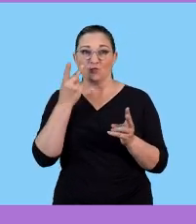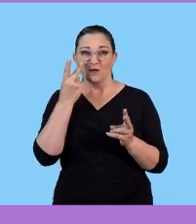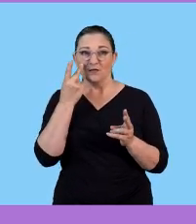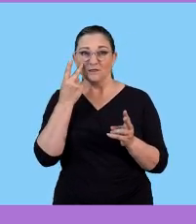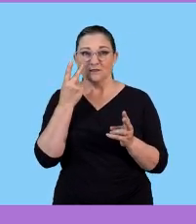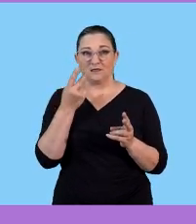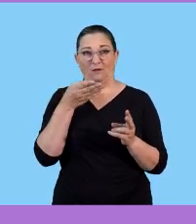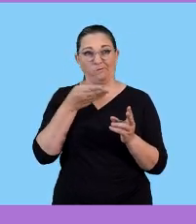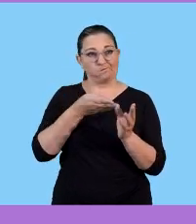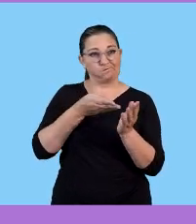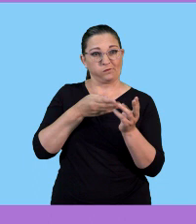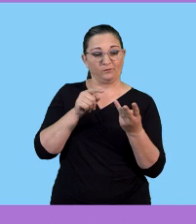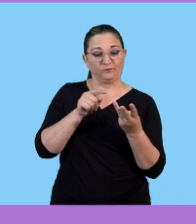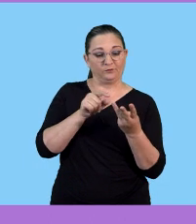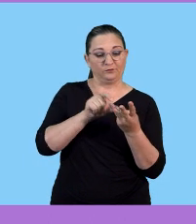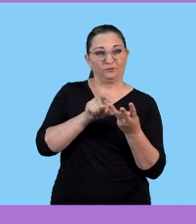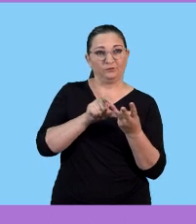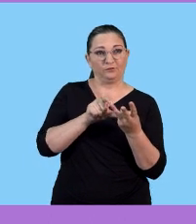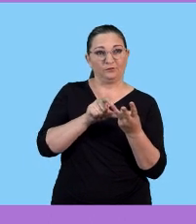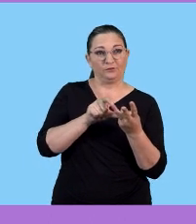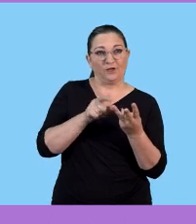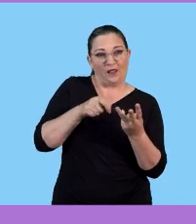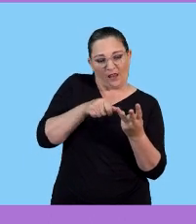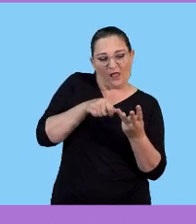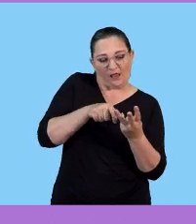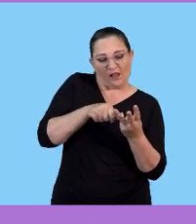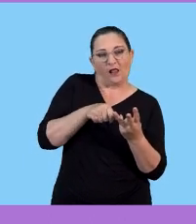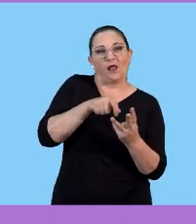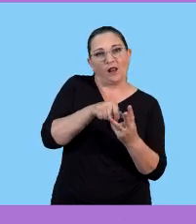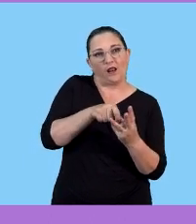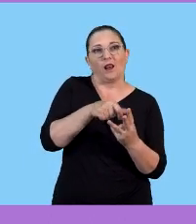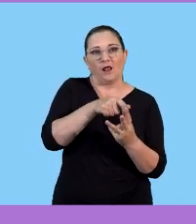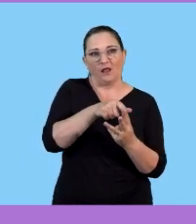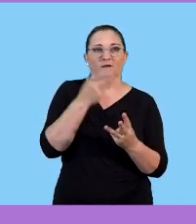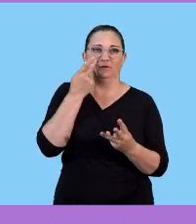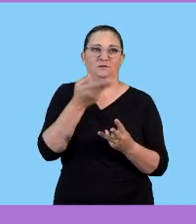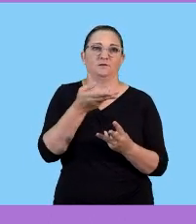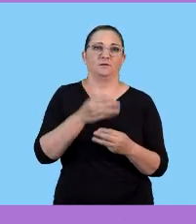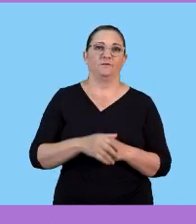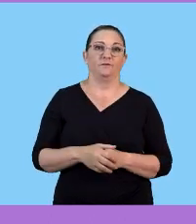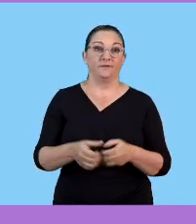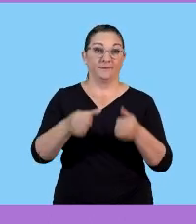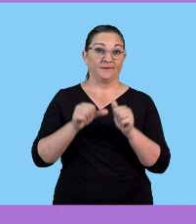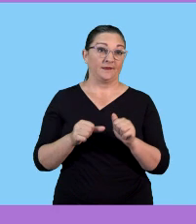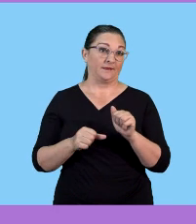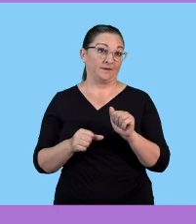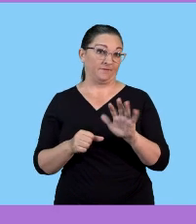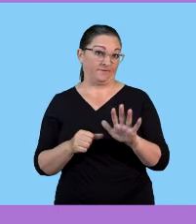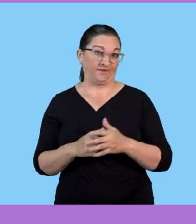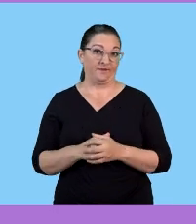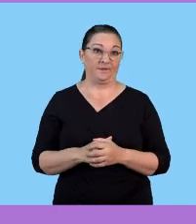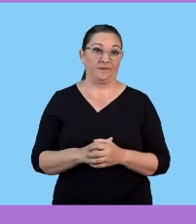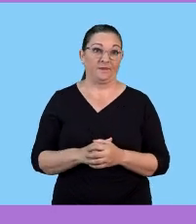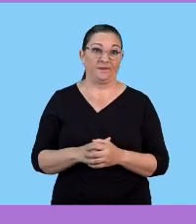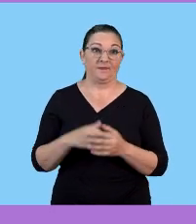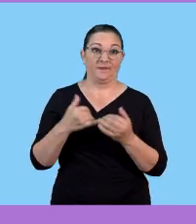Okay, that guy is loosening those prongs, unscrewing them. Nice. Step 5, insert the